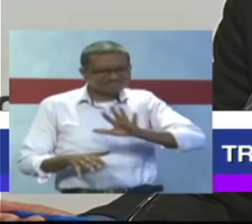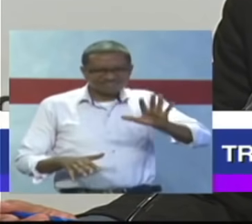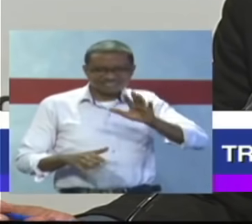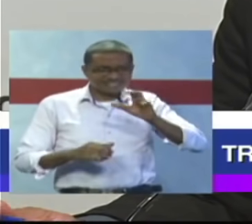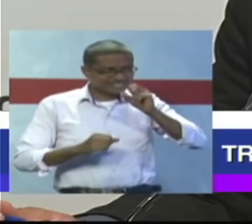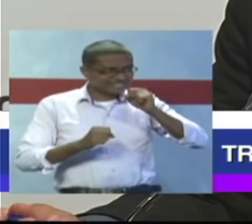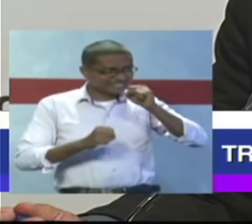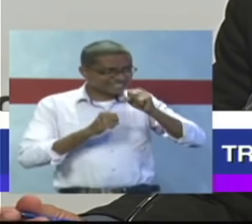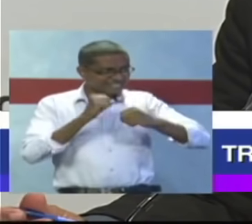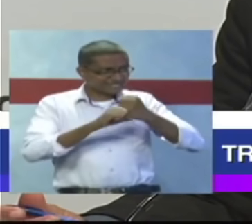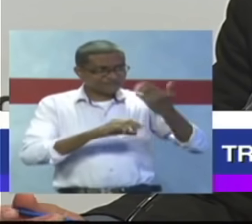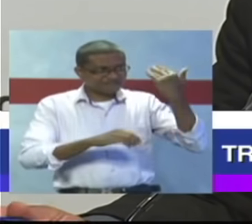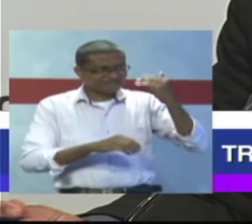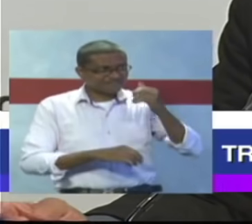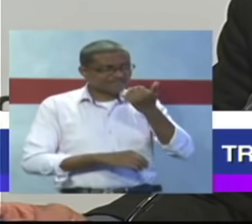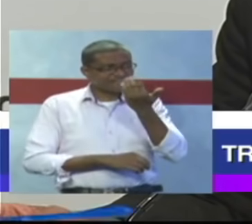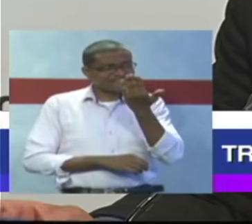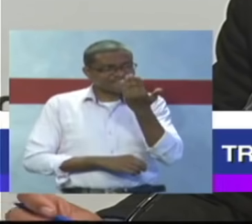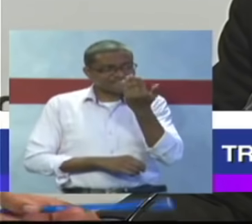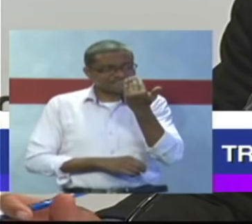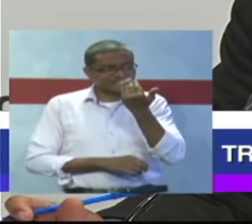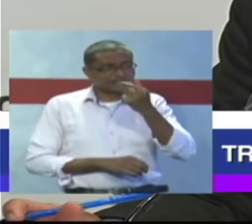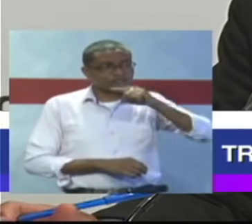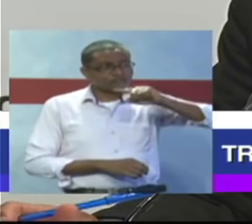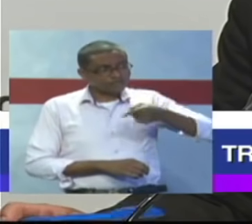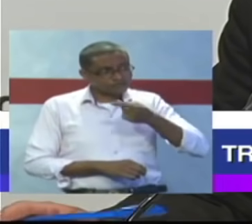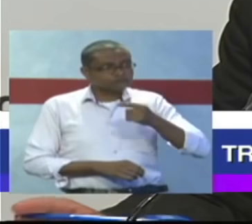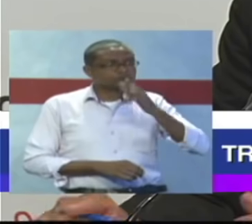15,000 women last year would have given birth, just around that,